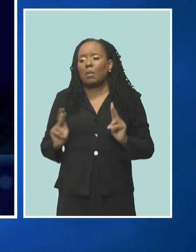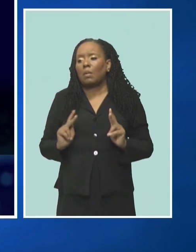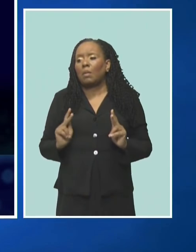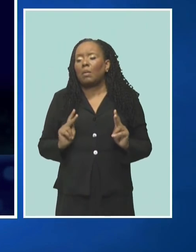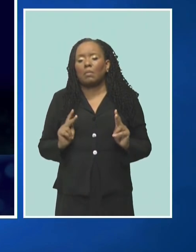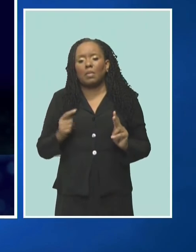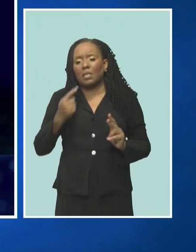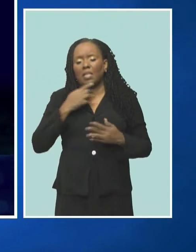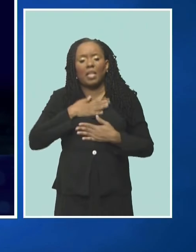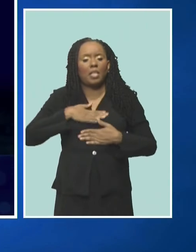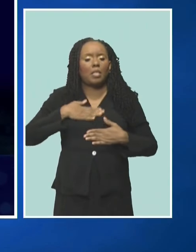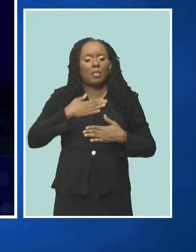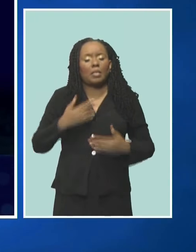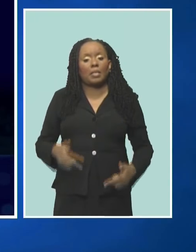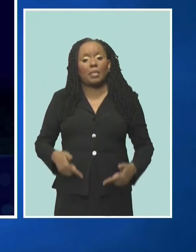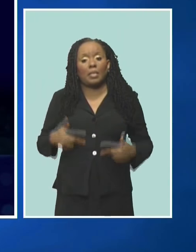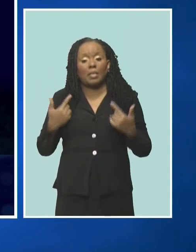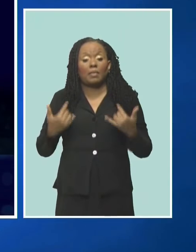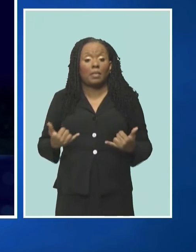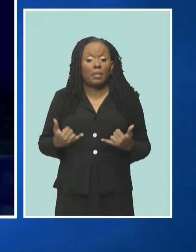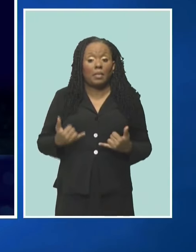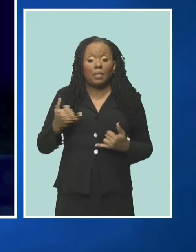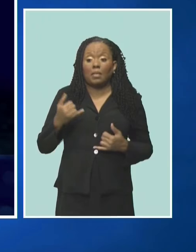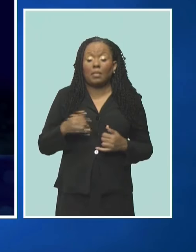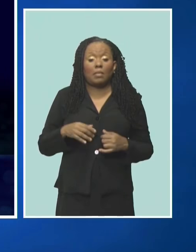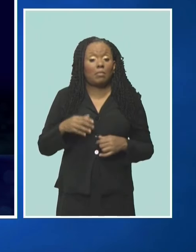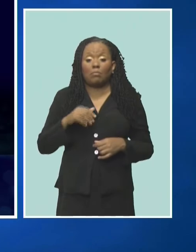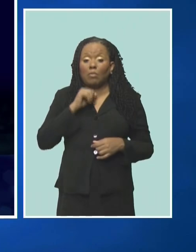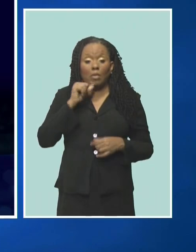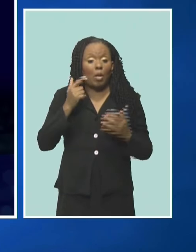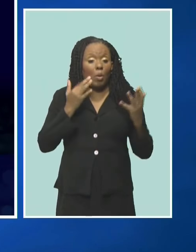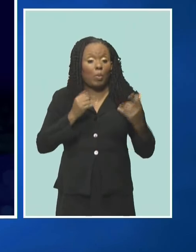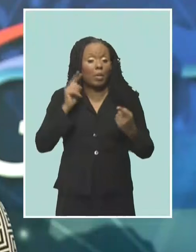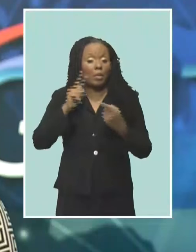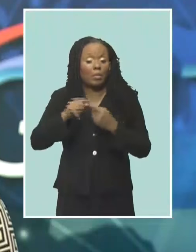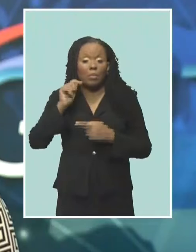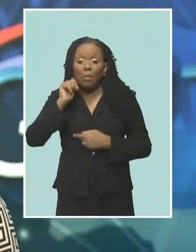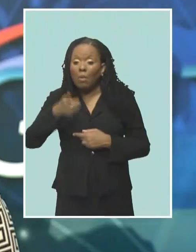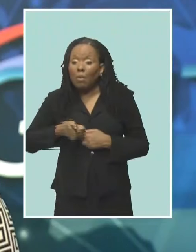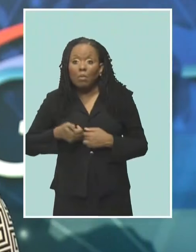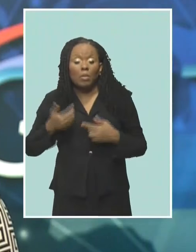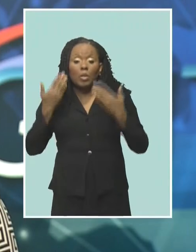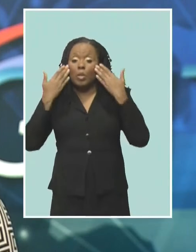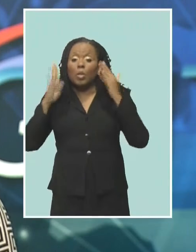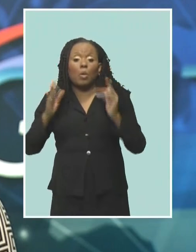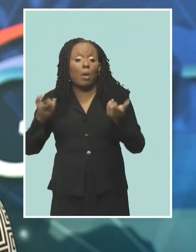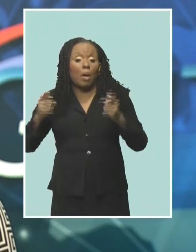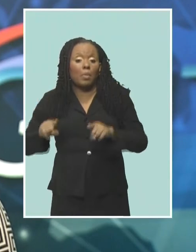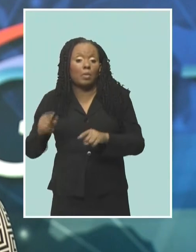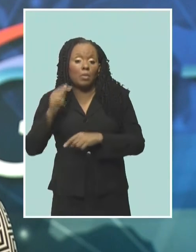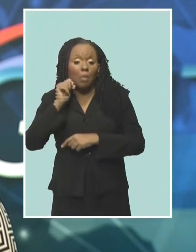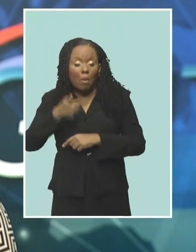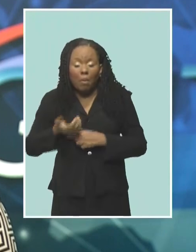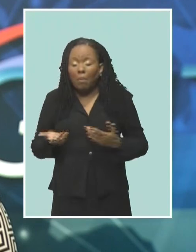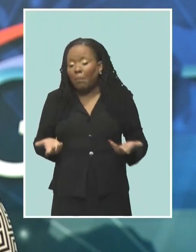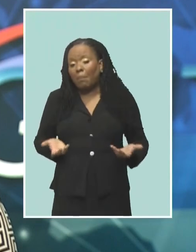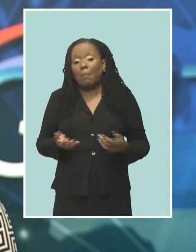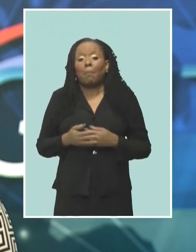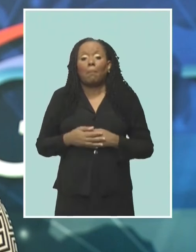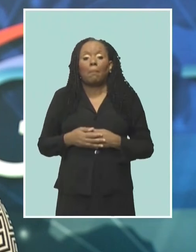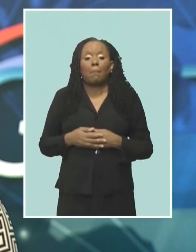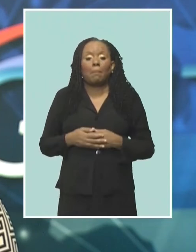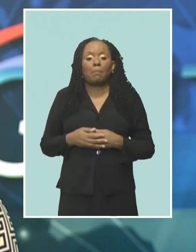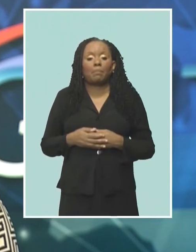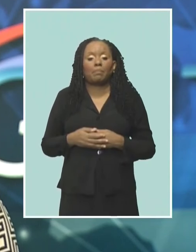can enjoy life today and not wait until tomorrow because tomorrow is never promised. The Barbados Association of Retailers, Vendors